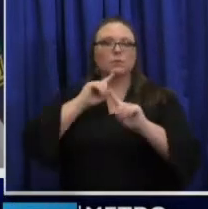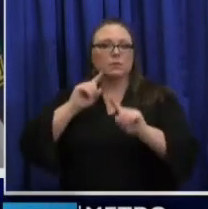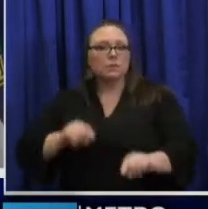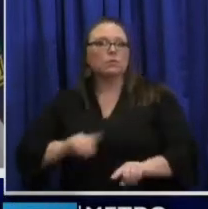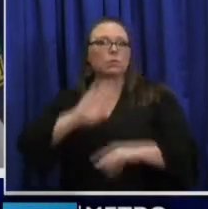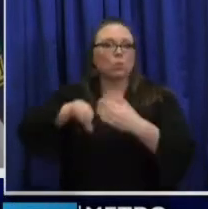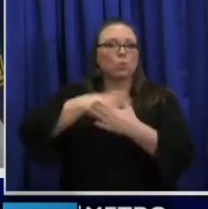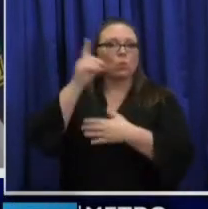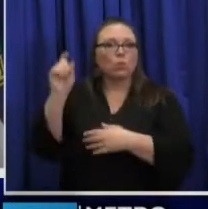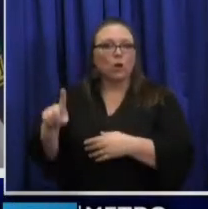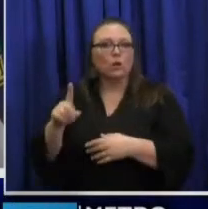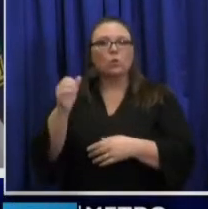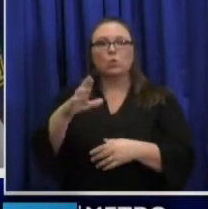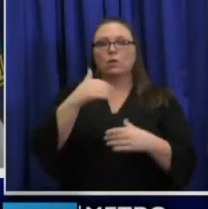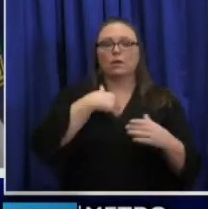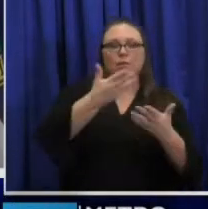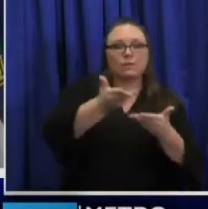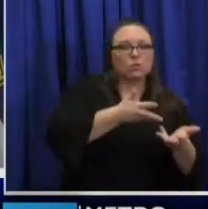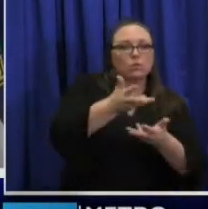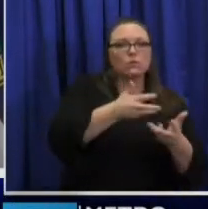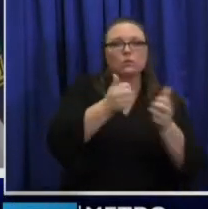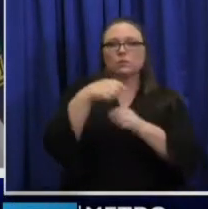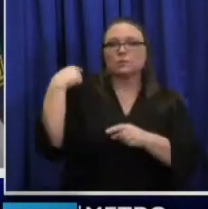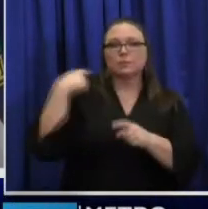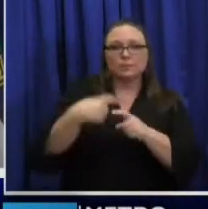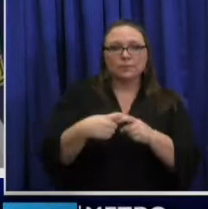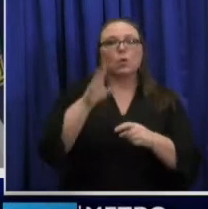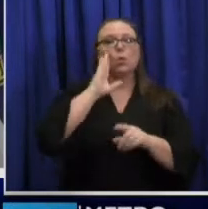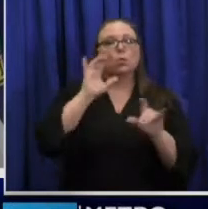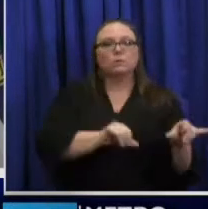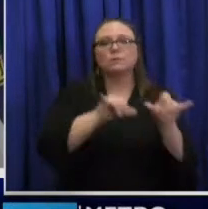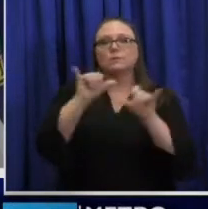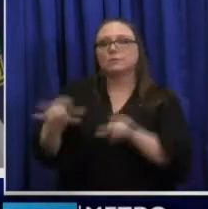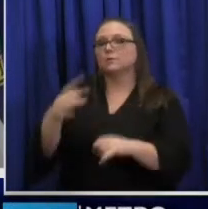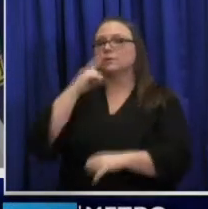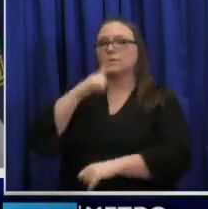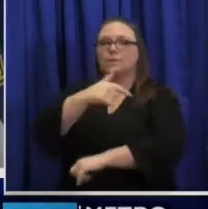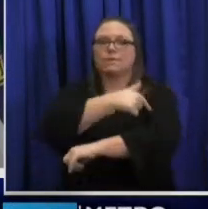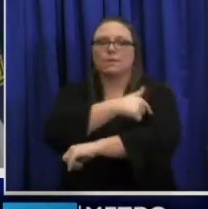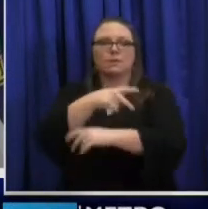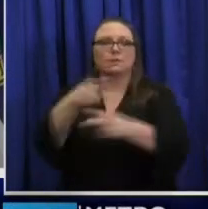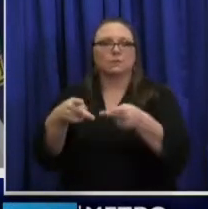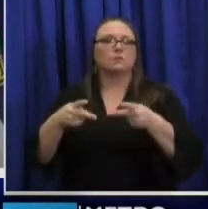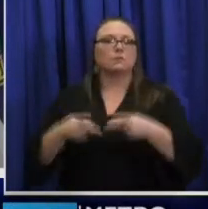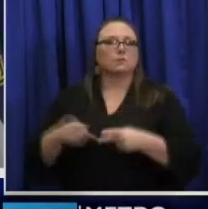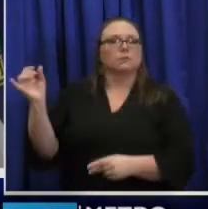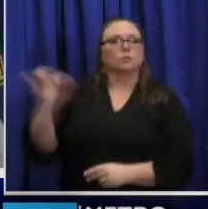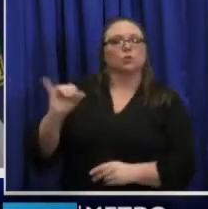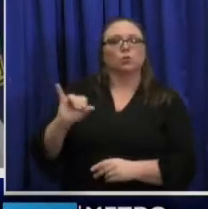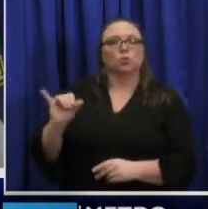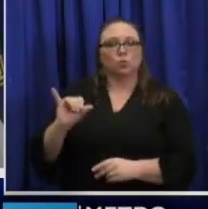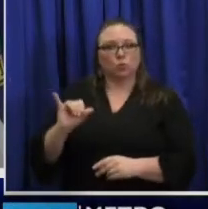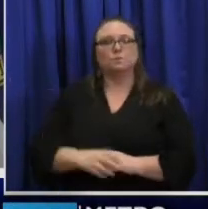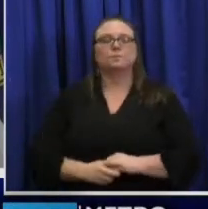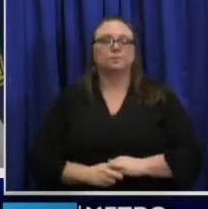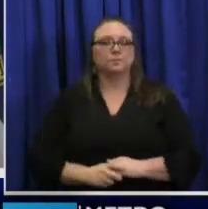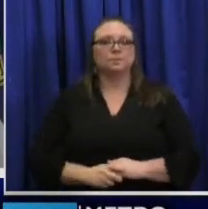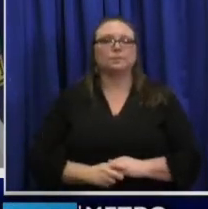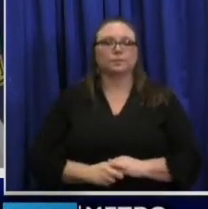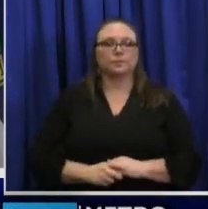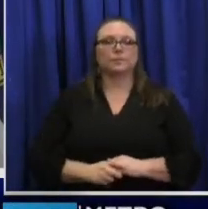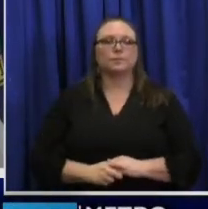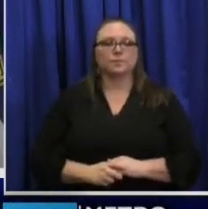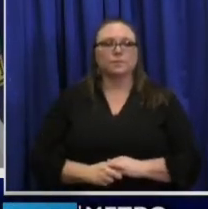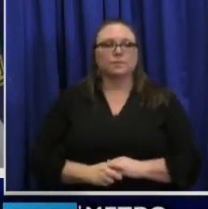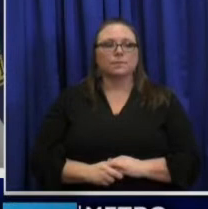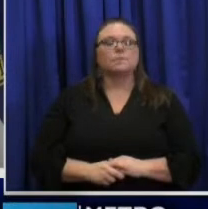any questions or have a conversation in Spanish, we are doing the same with when we're doing the vaccination